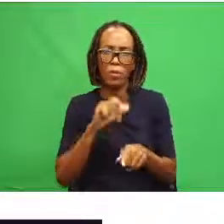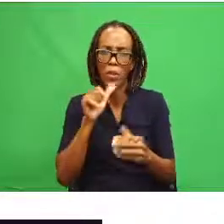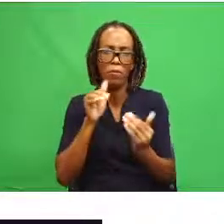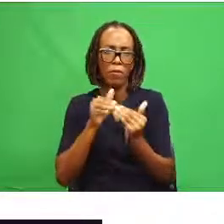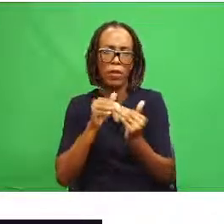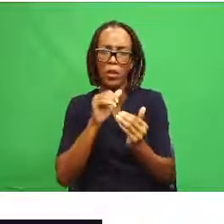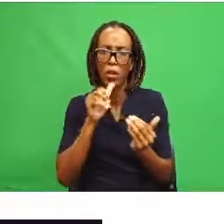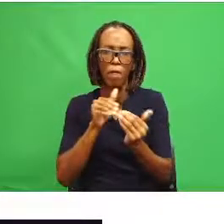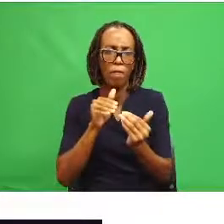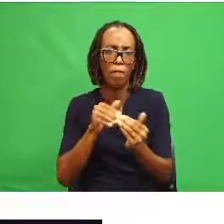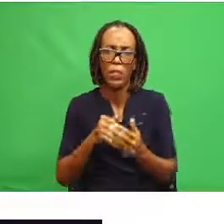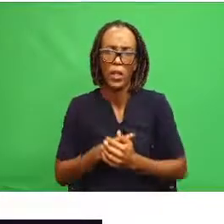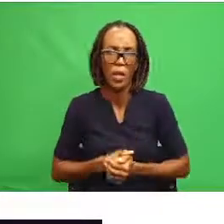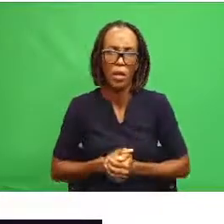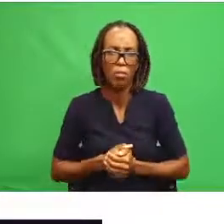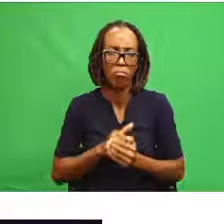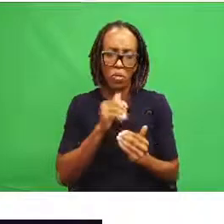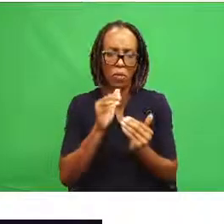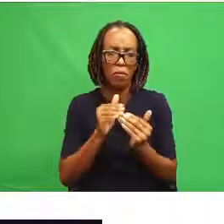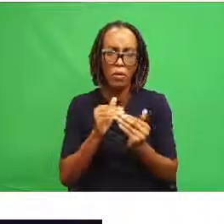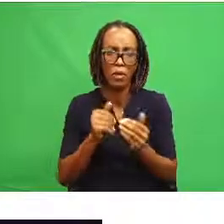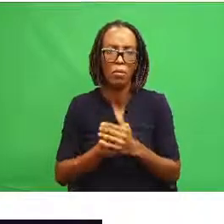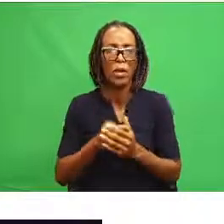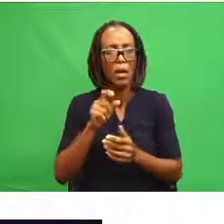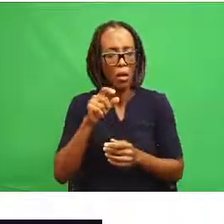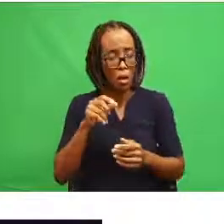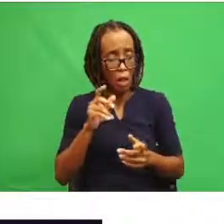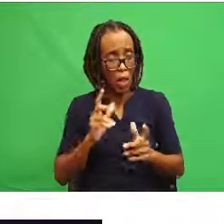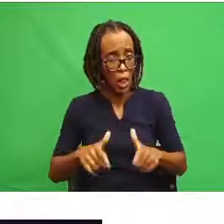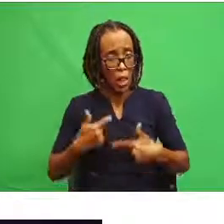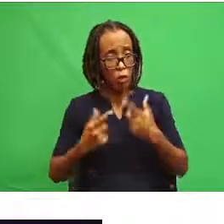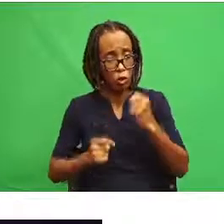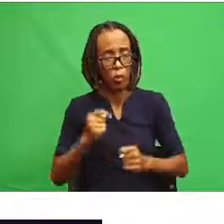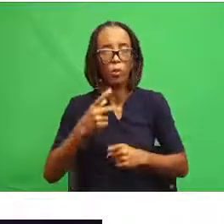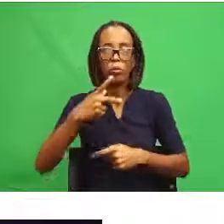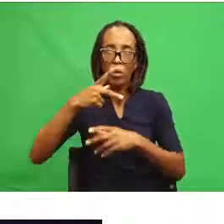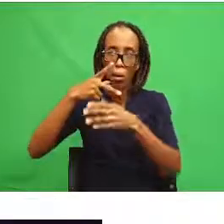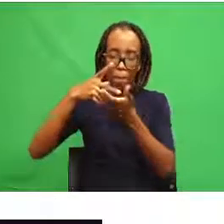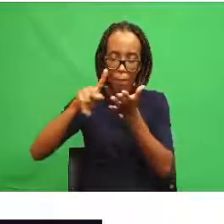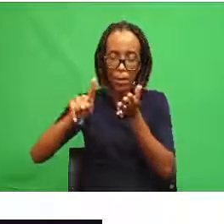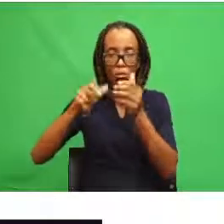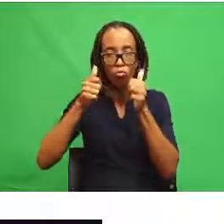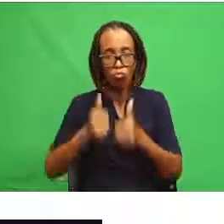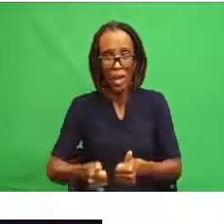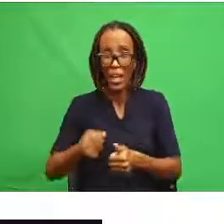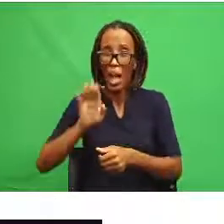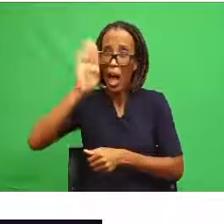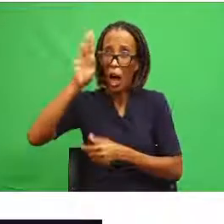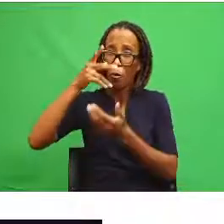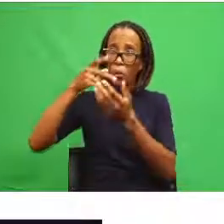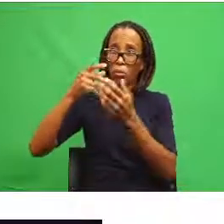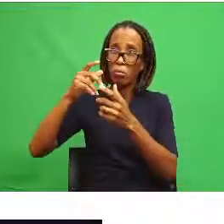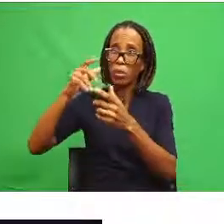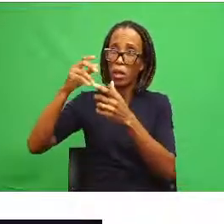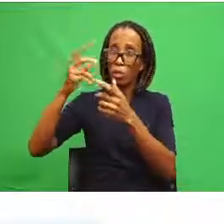citizenship, as well as living outside. So that's a critical thing that I just want to mention here. Yeah.